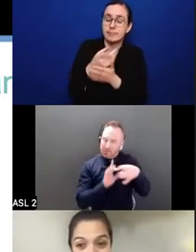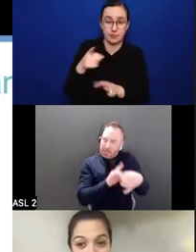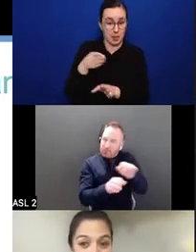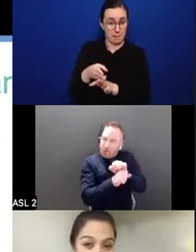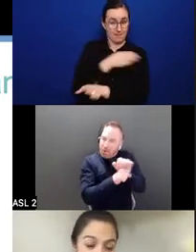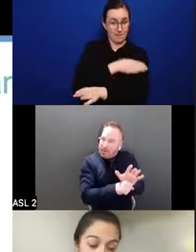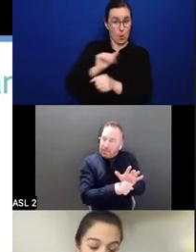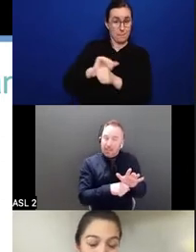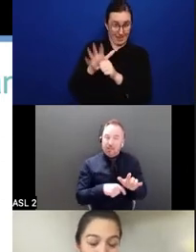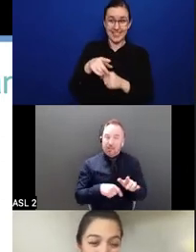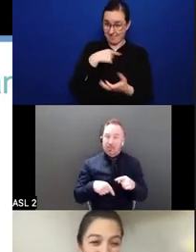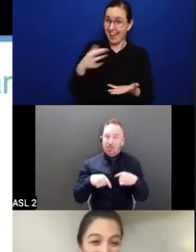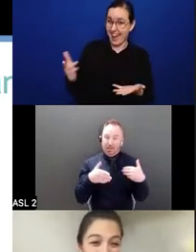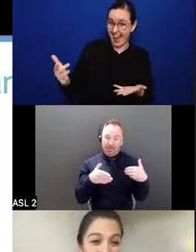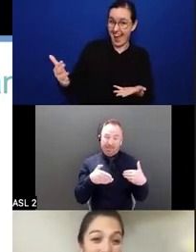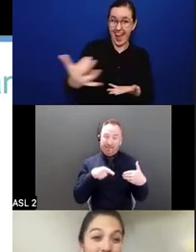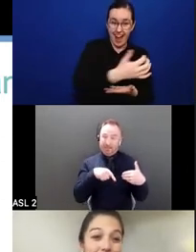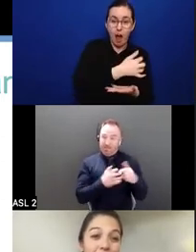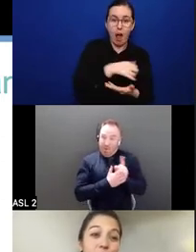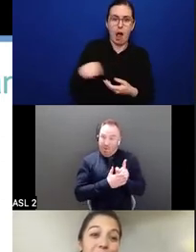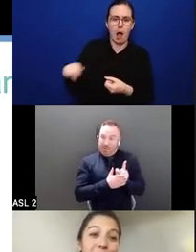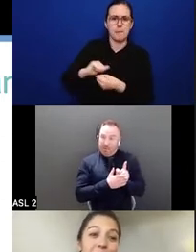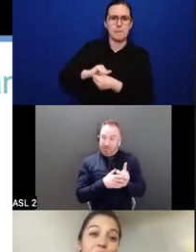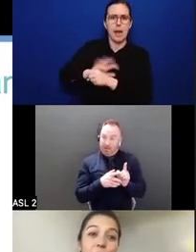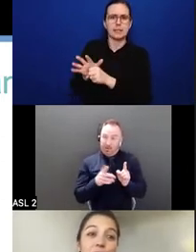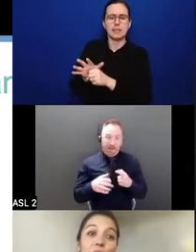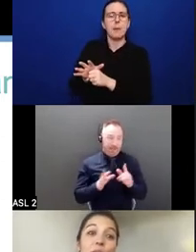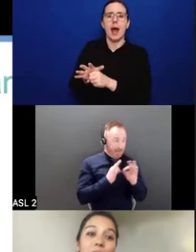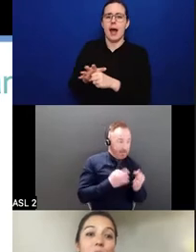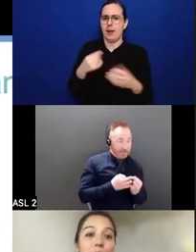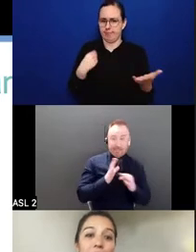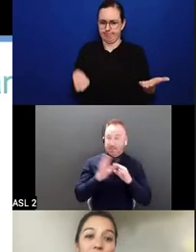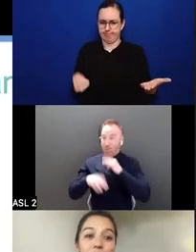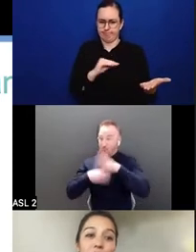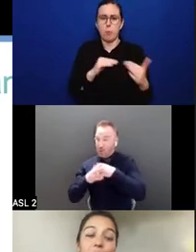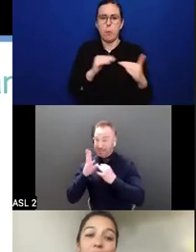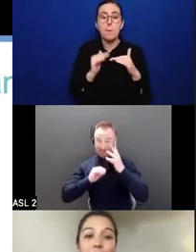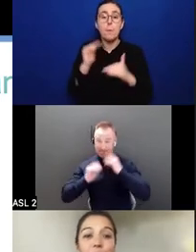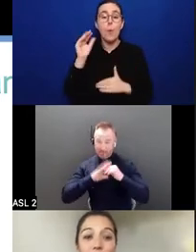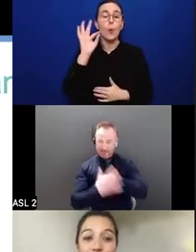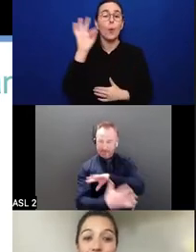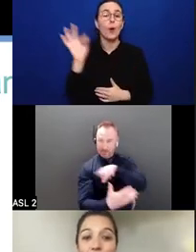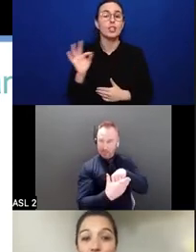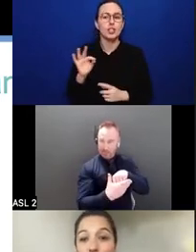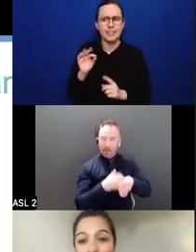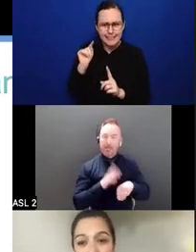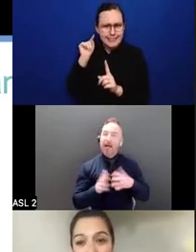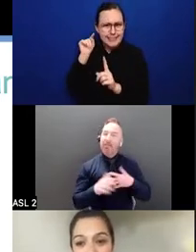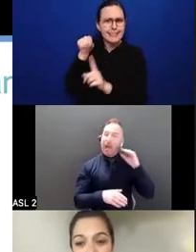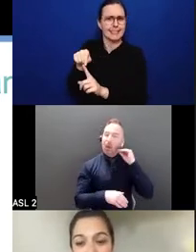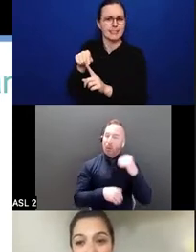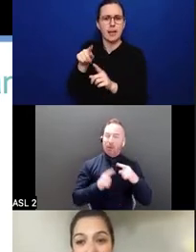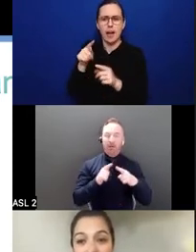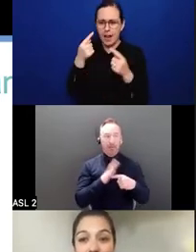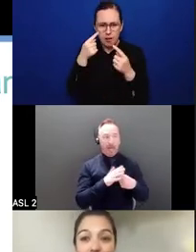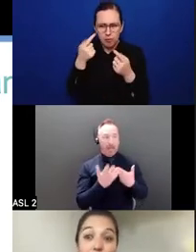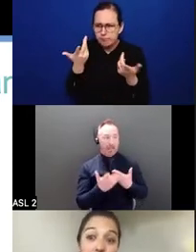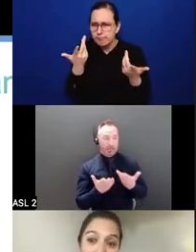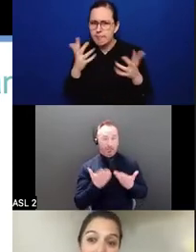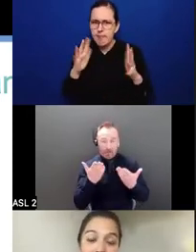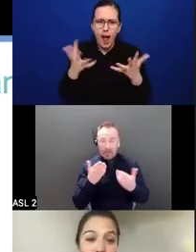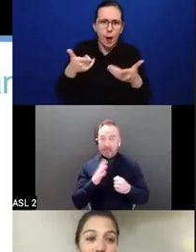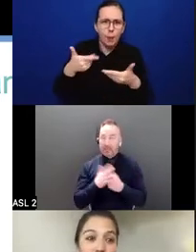that families in all the world was living. It was designed really to enable monitoring of policy recommendations for persons with disabilities,